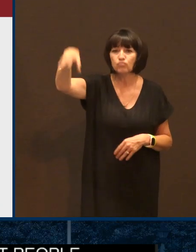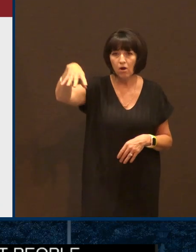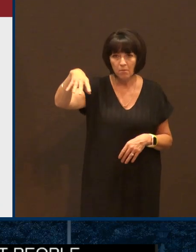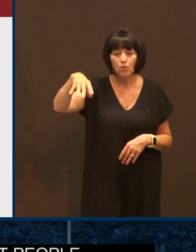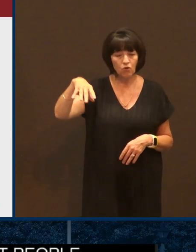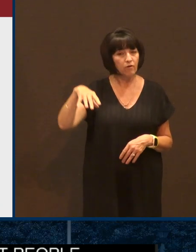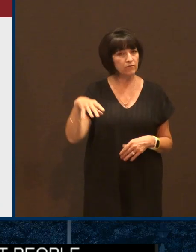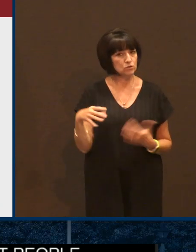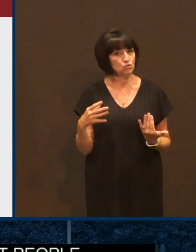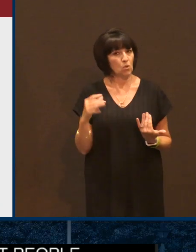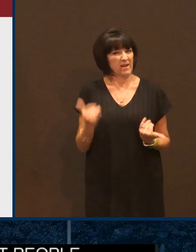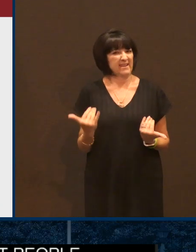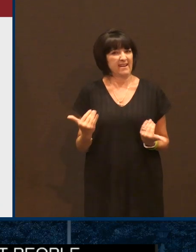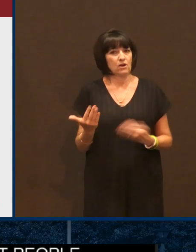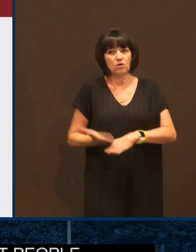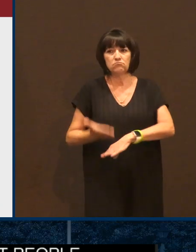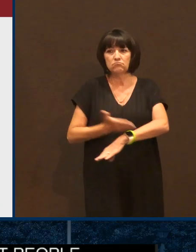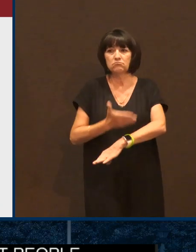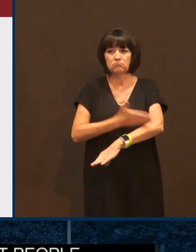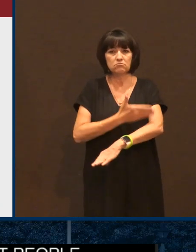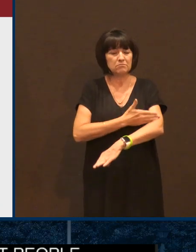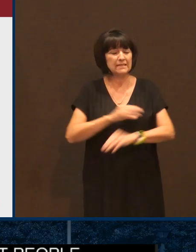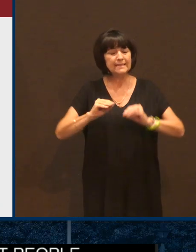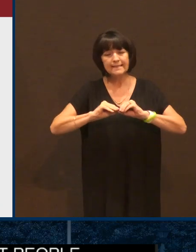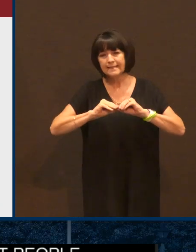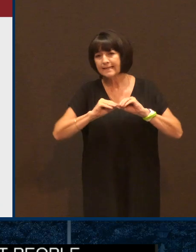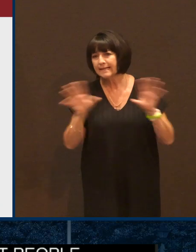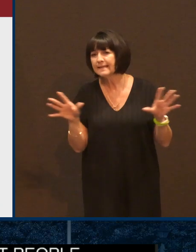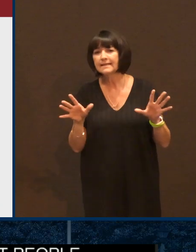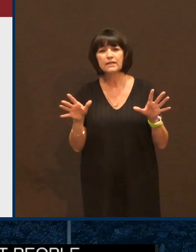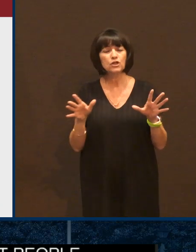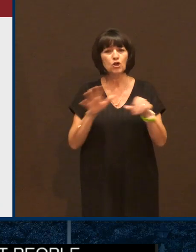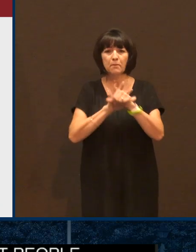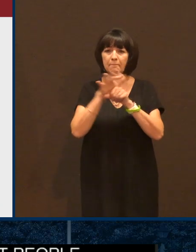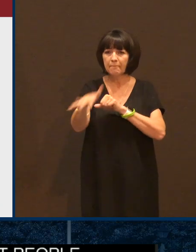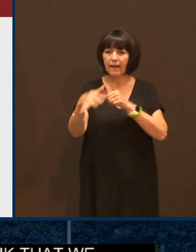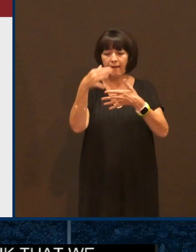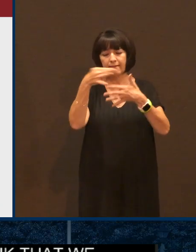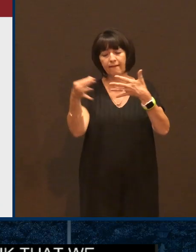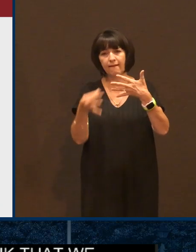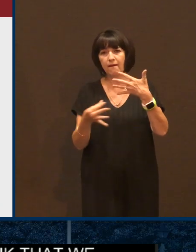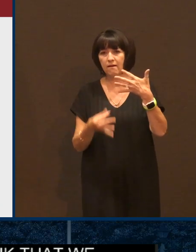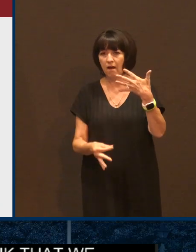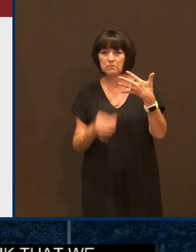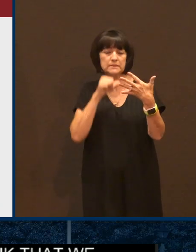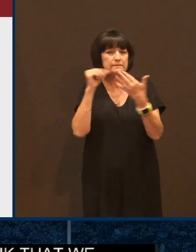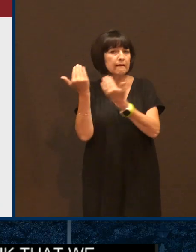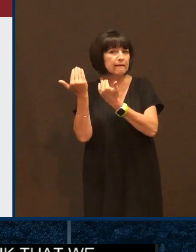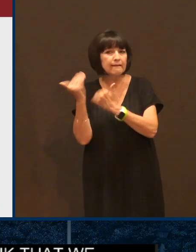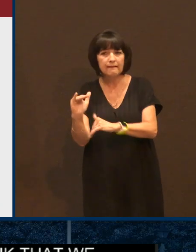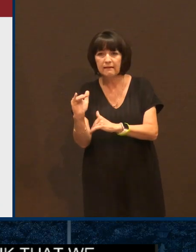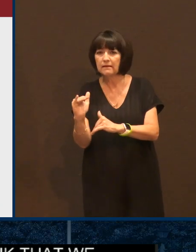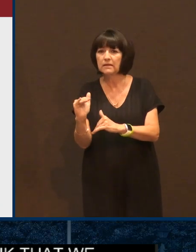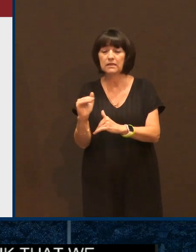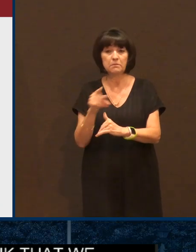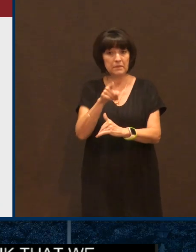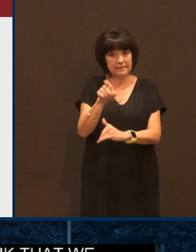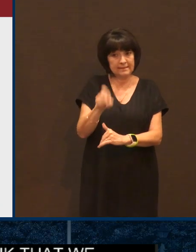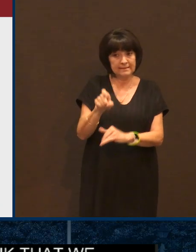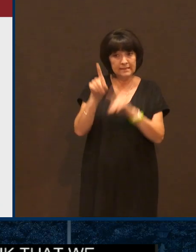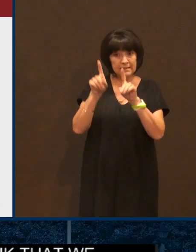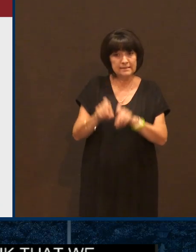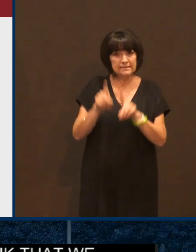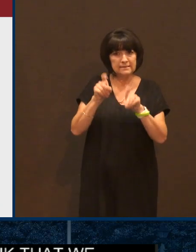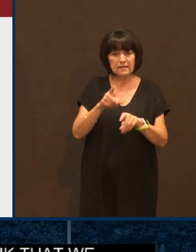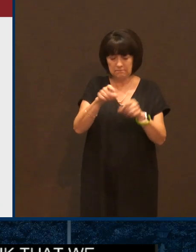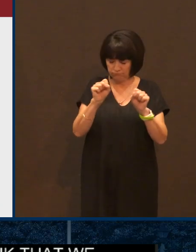hope clear with a clear option of resources. This is in partnership with the Division of Small Business as well